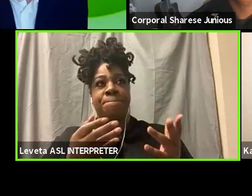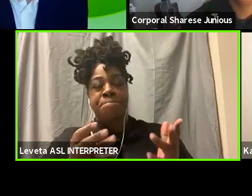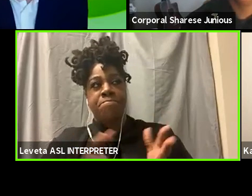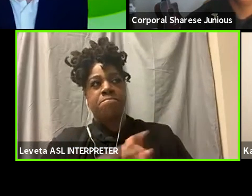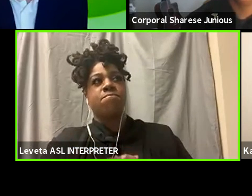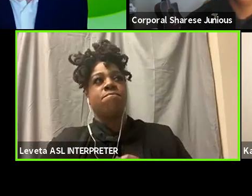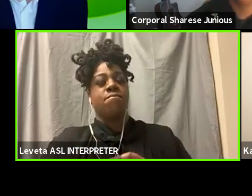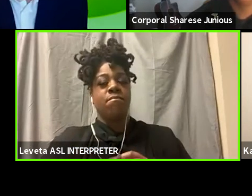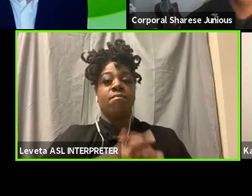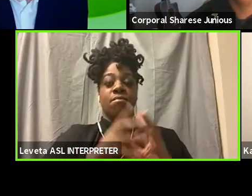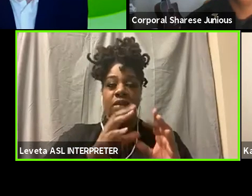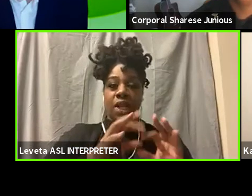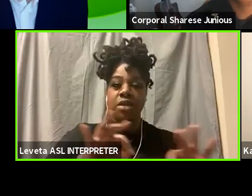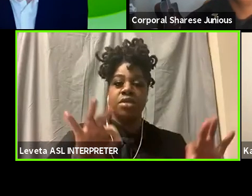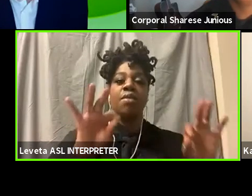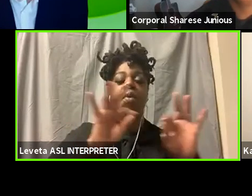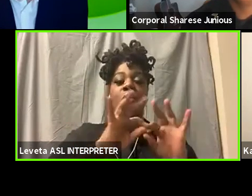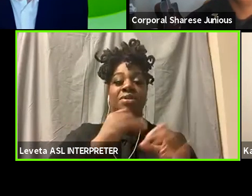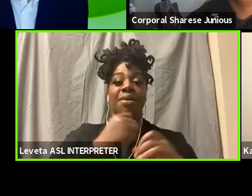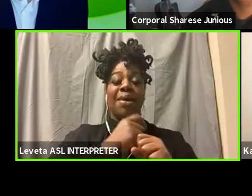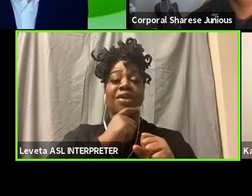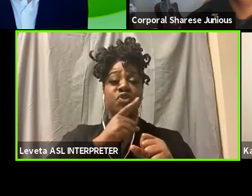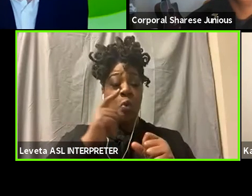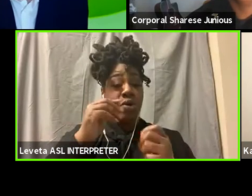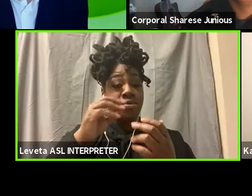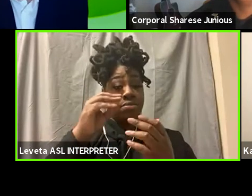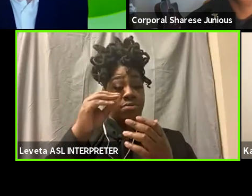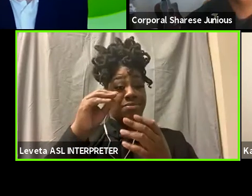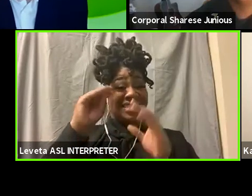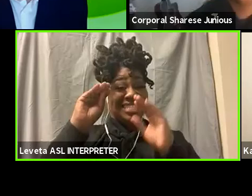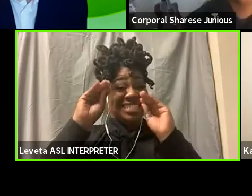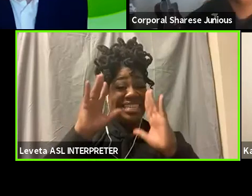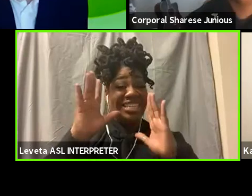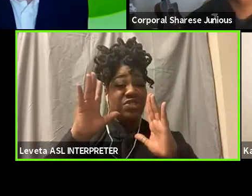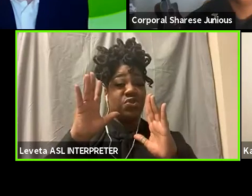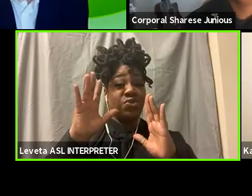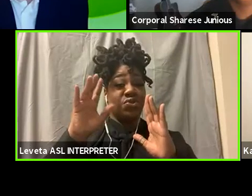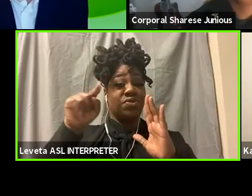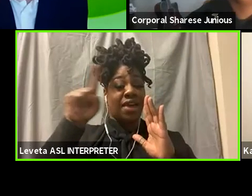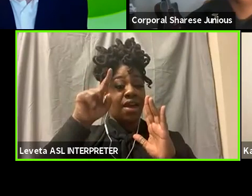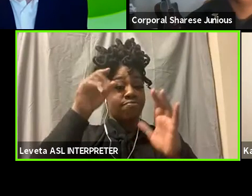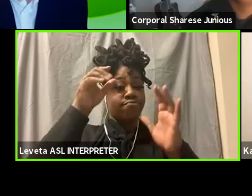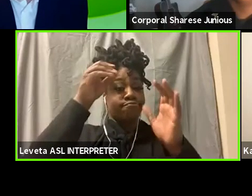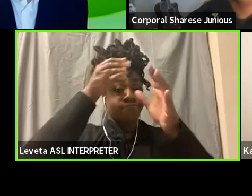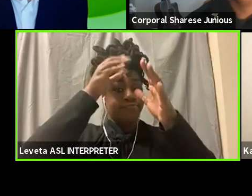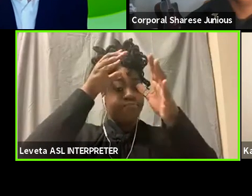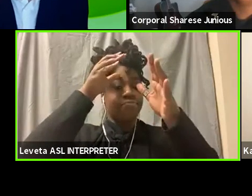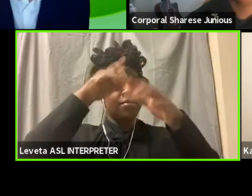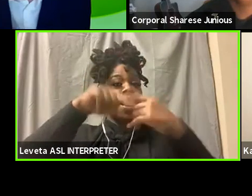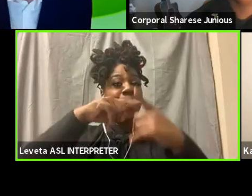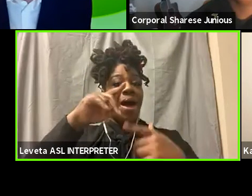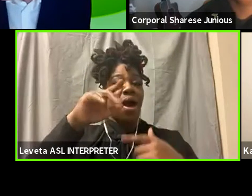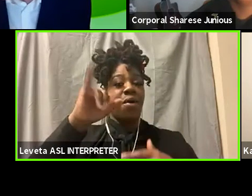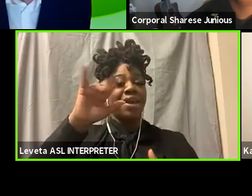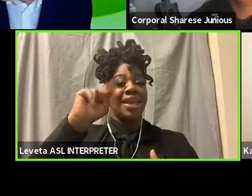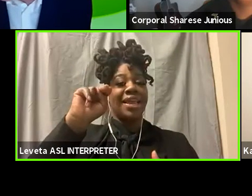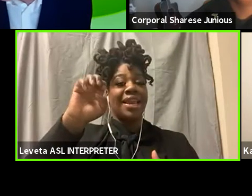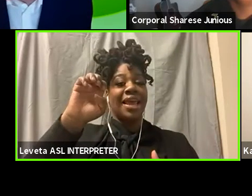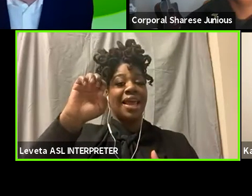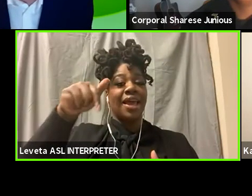important to make sure teachers have a deep understanding of inequities, and specifically the overrepresentation of Black and Brown students